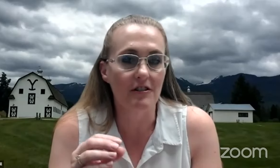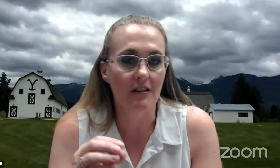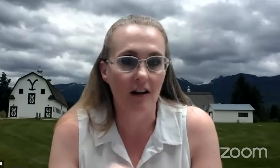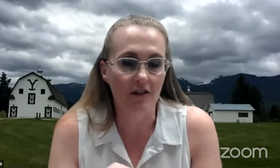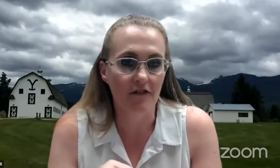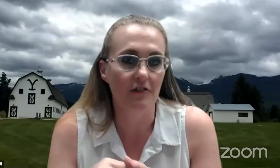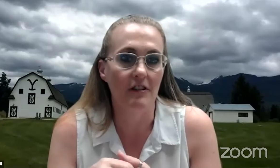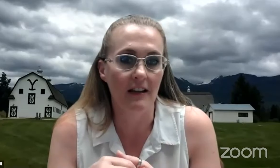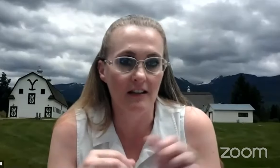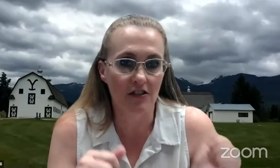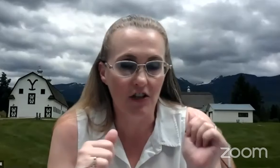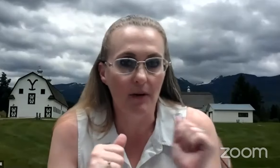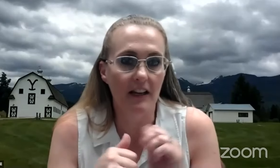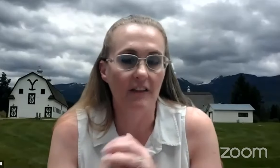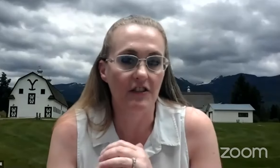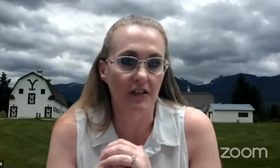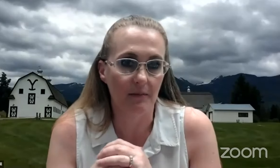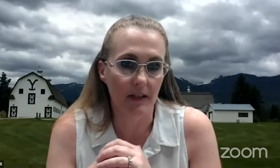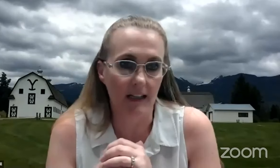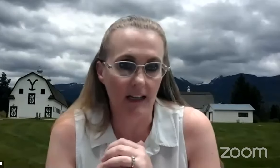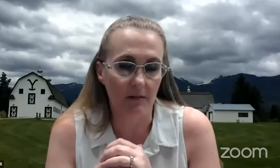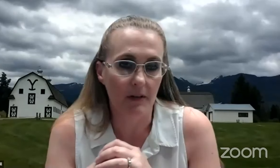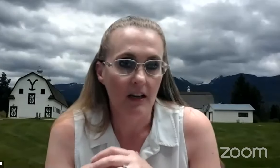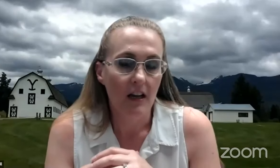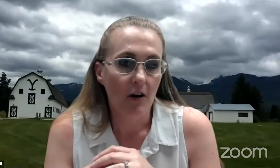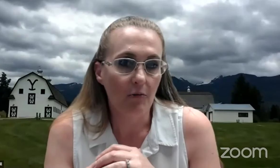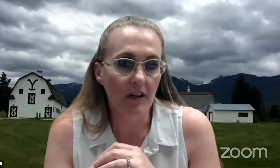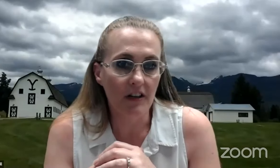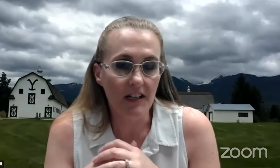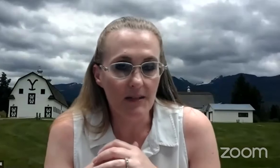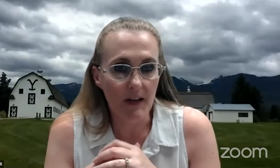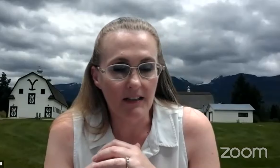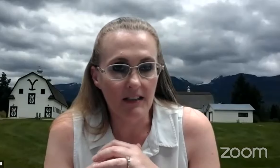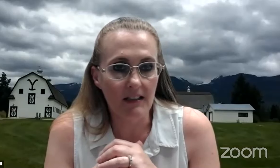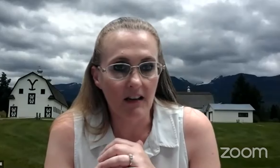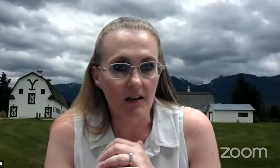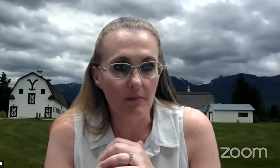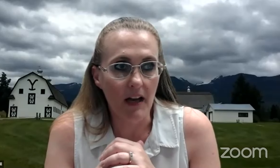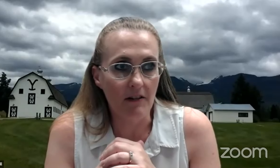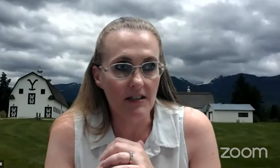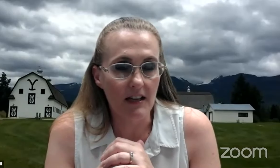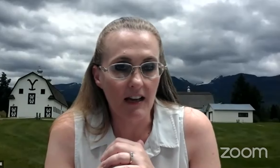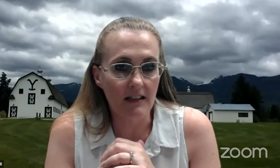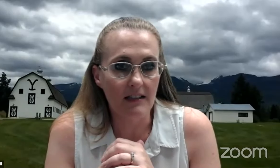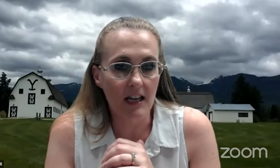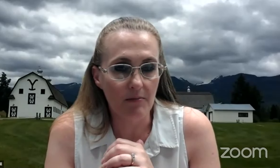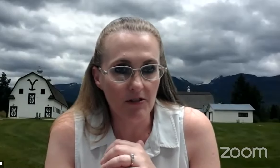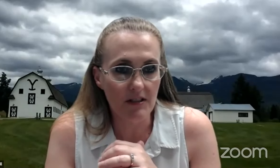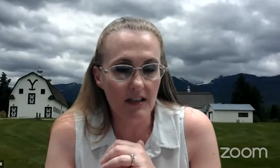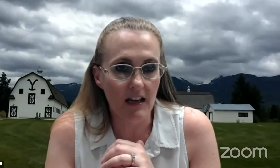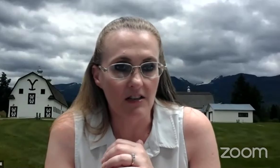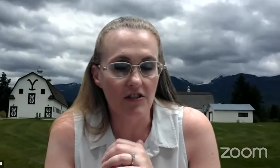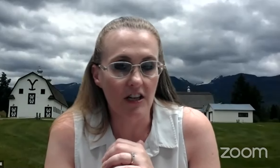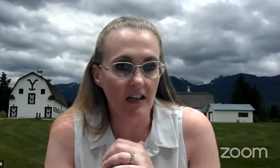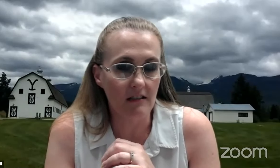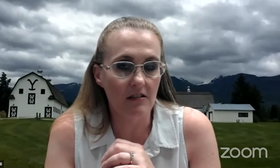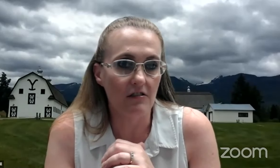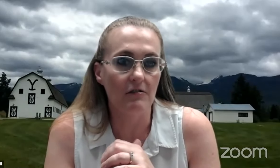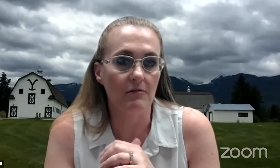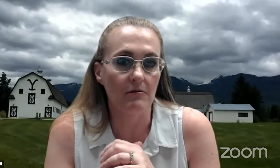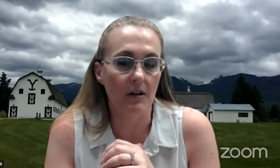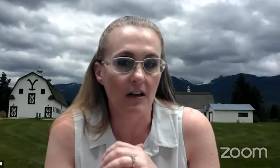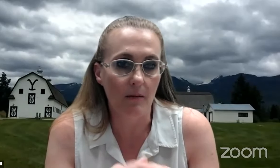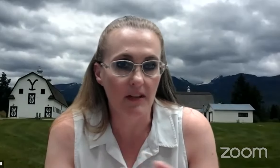the orders on your phone, and then just go by the cafeteria and pick it up. We are expanding outside tables and